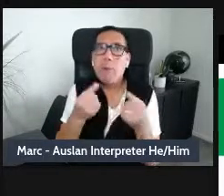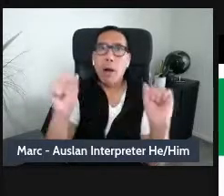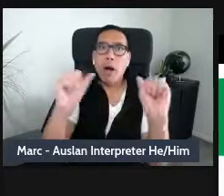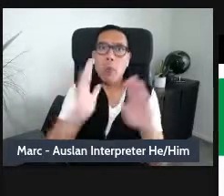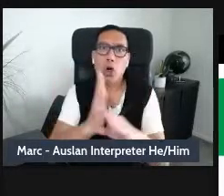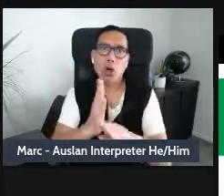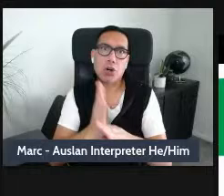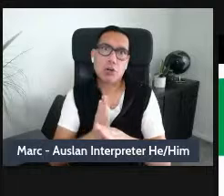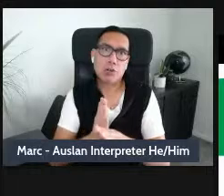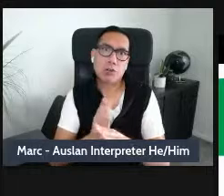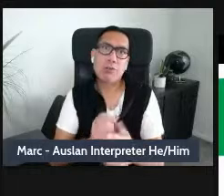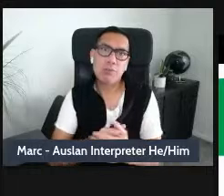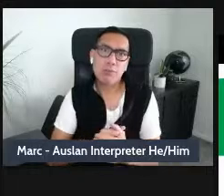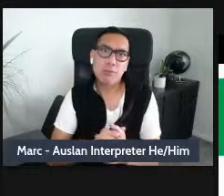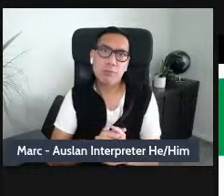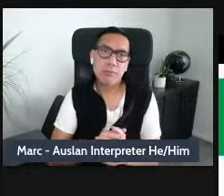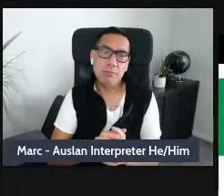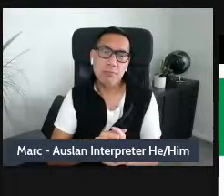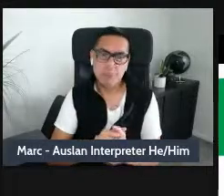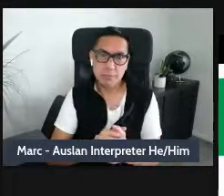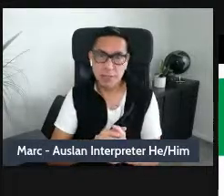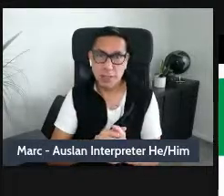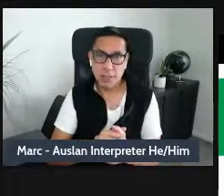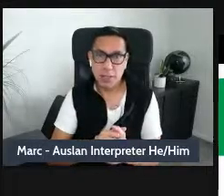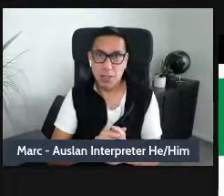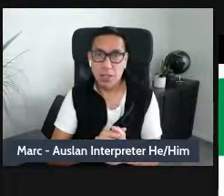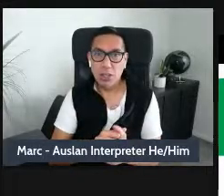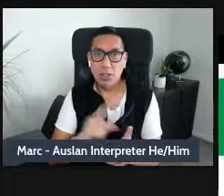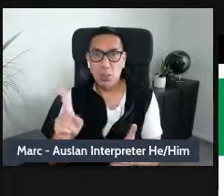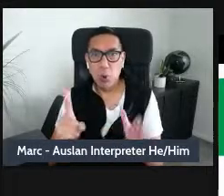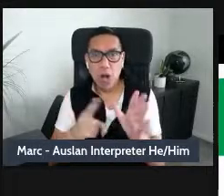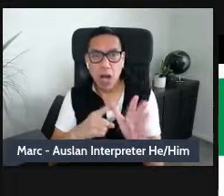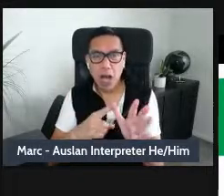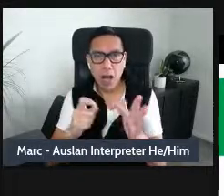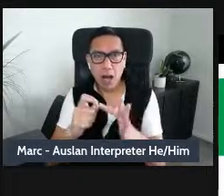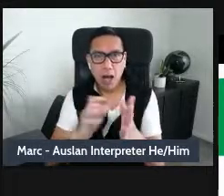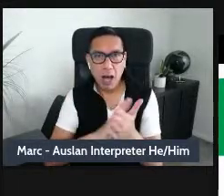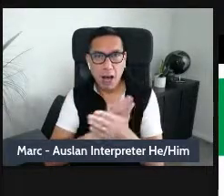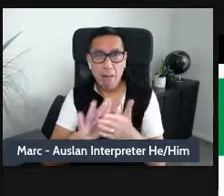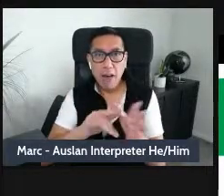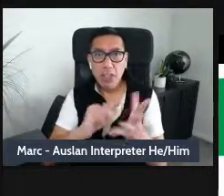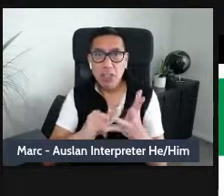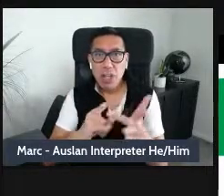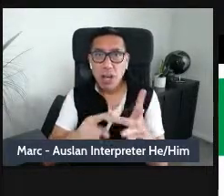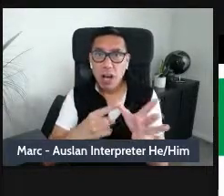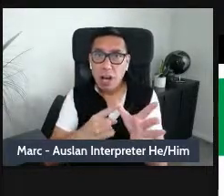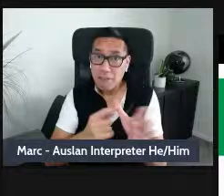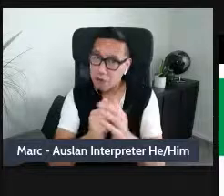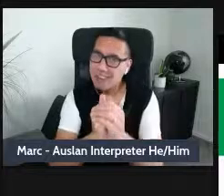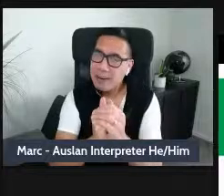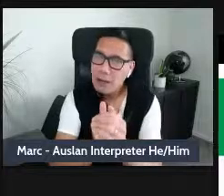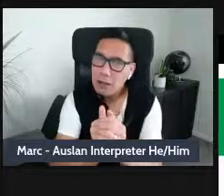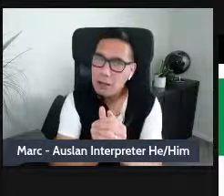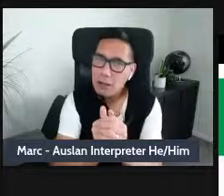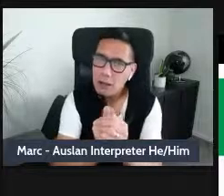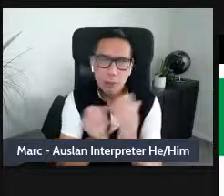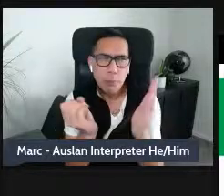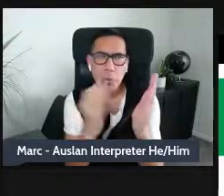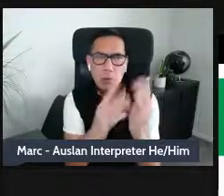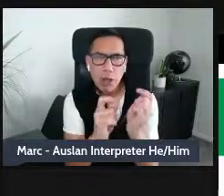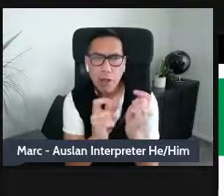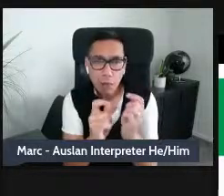we've made them aphasia friendly. And one of the other big things we did was